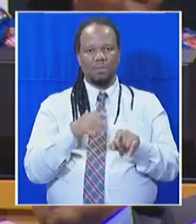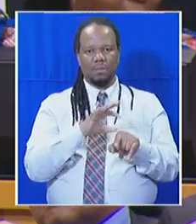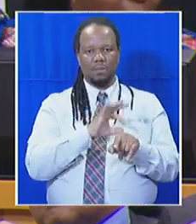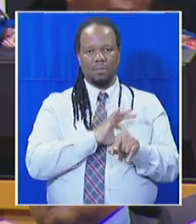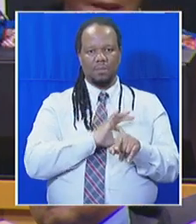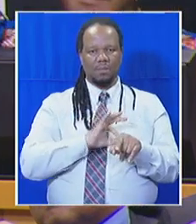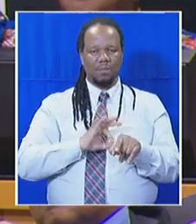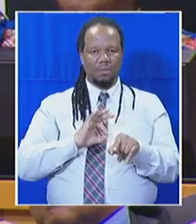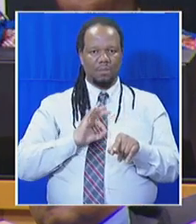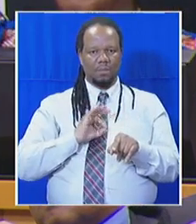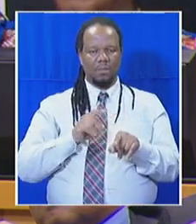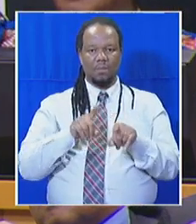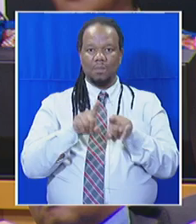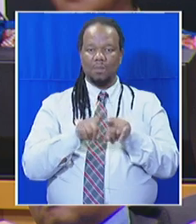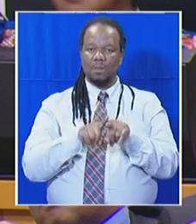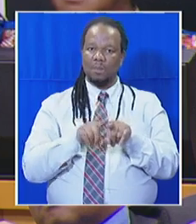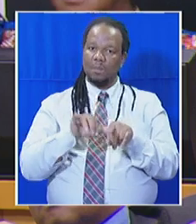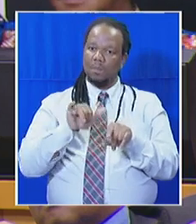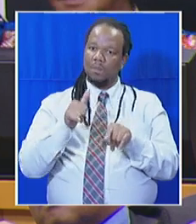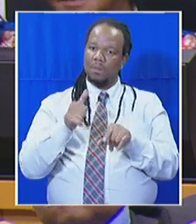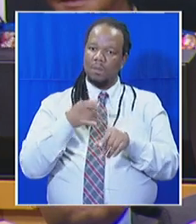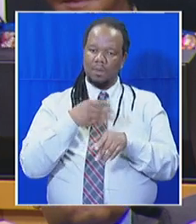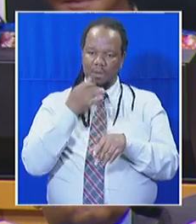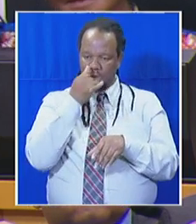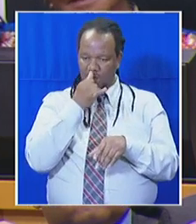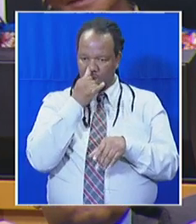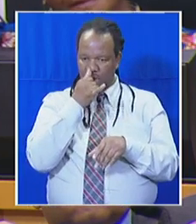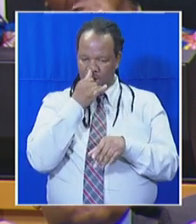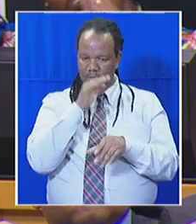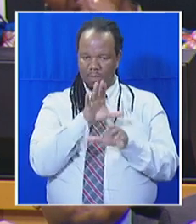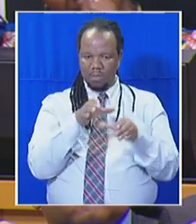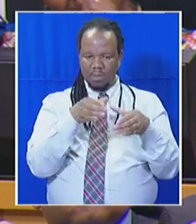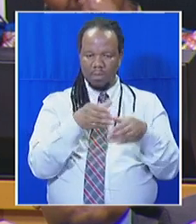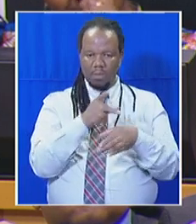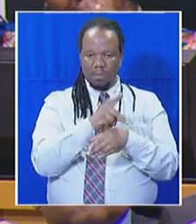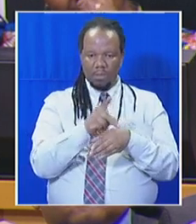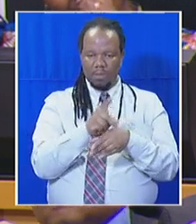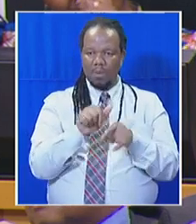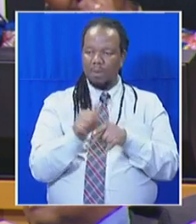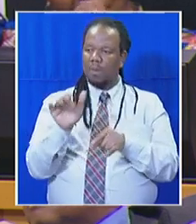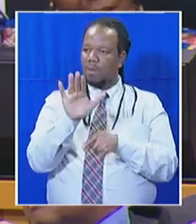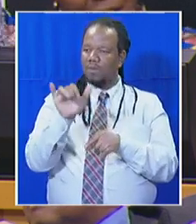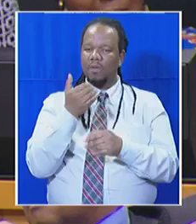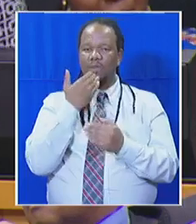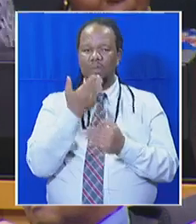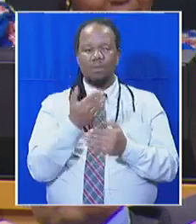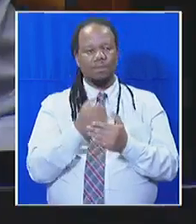curtailing the operation of the foreign organized crime syndicates in South Africa and in the region. I thank you.